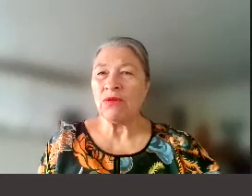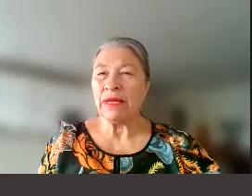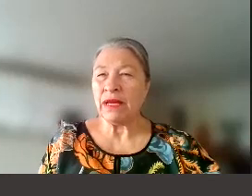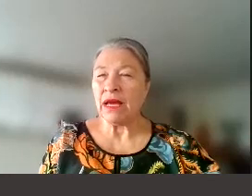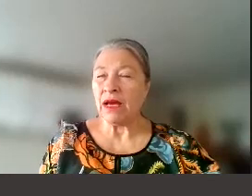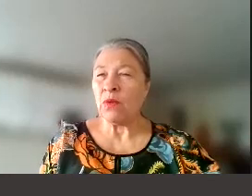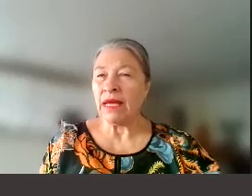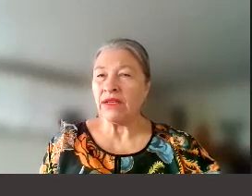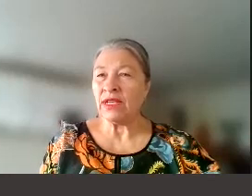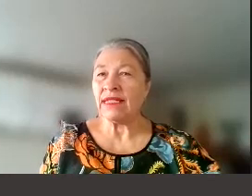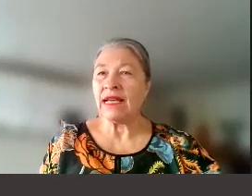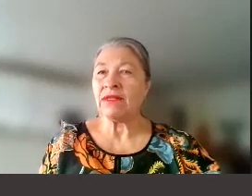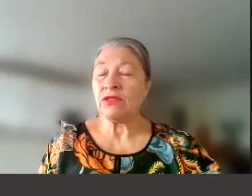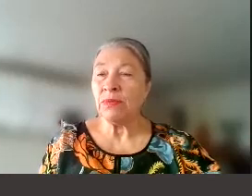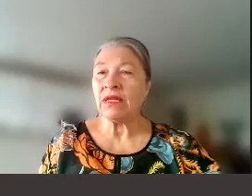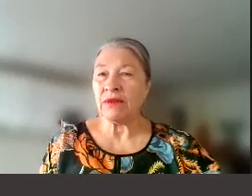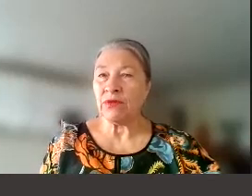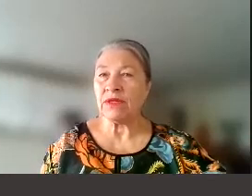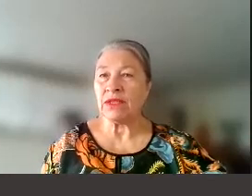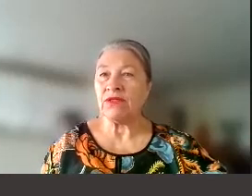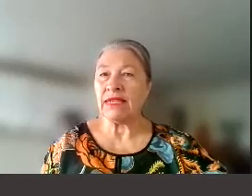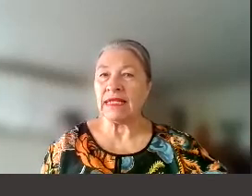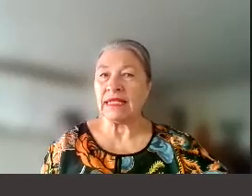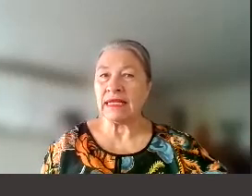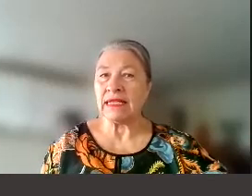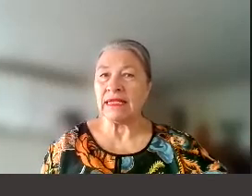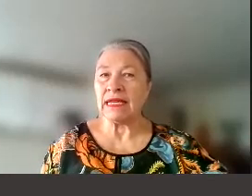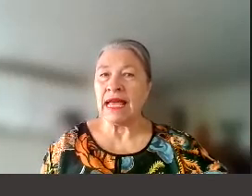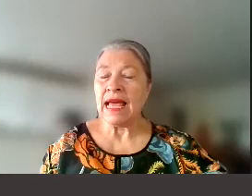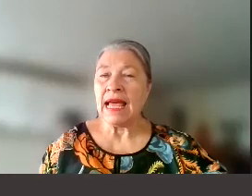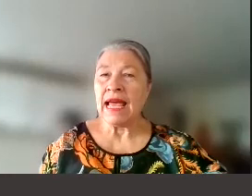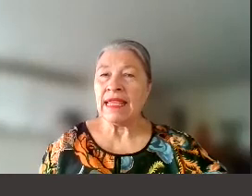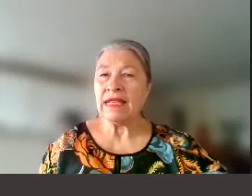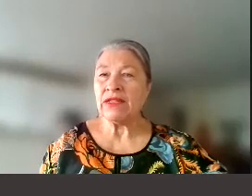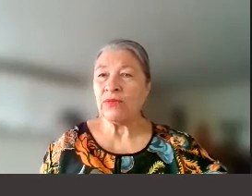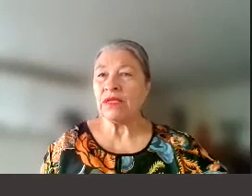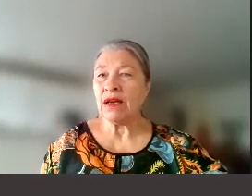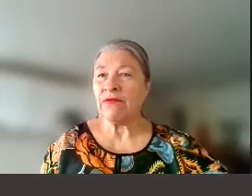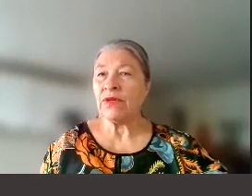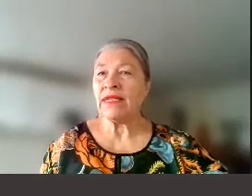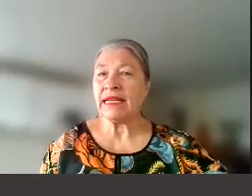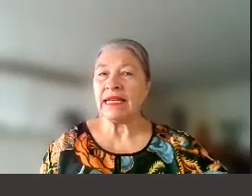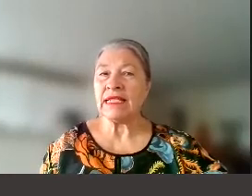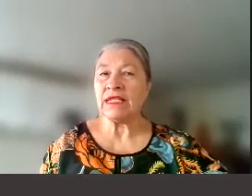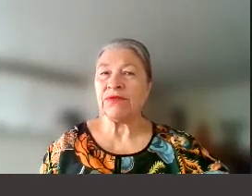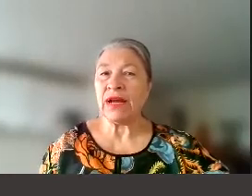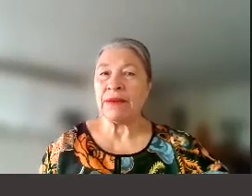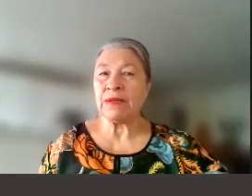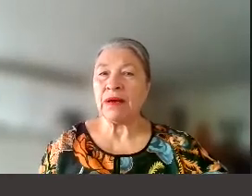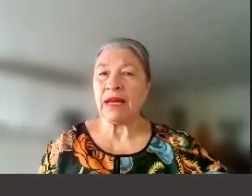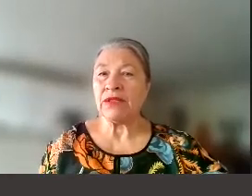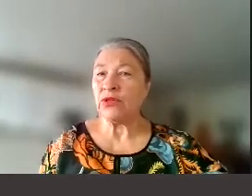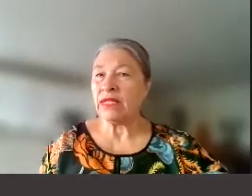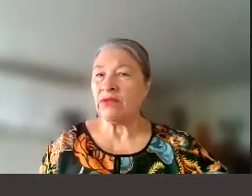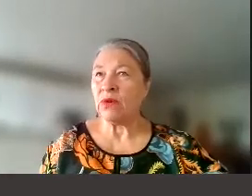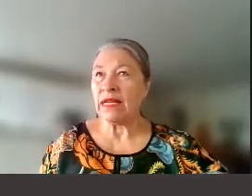may not be aware just how super diverse New Zealand is. And that super diversity is framed